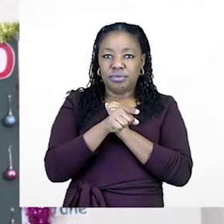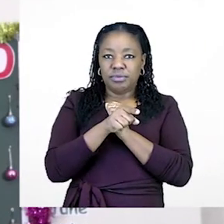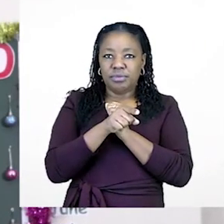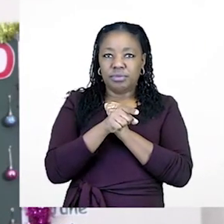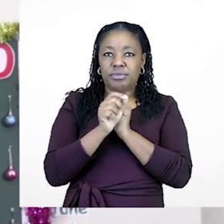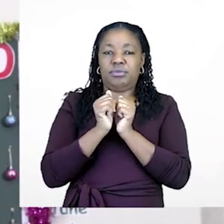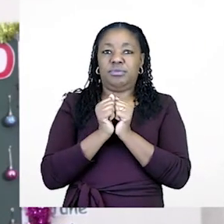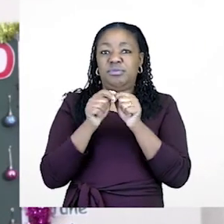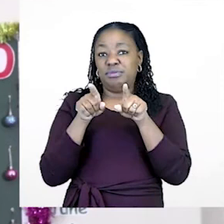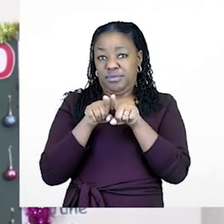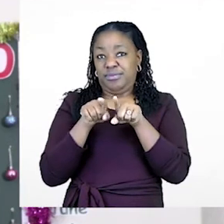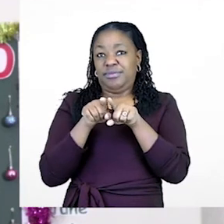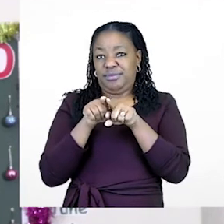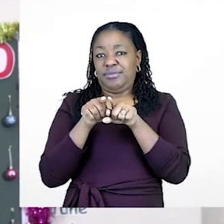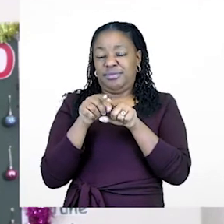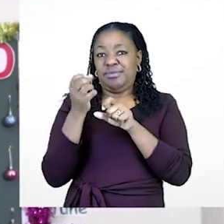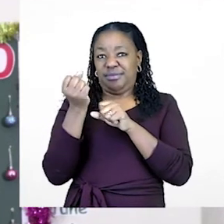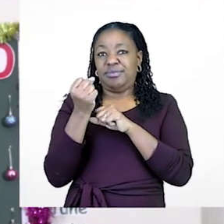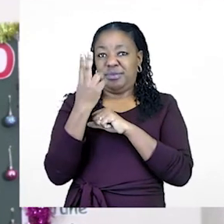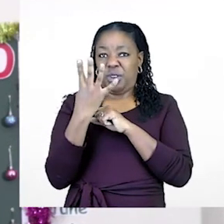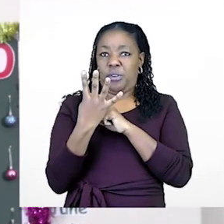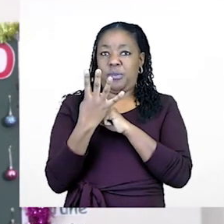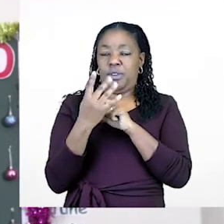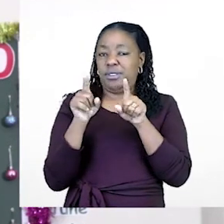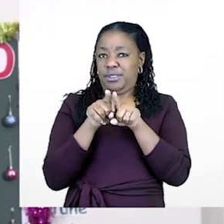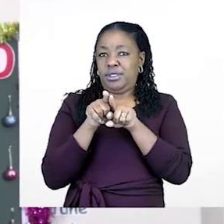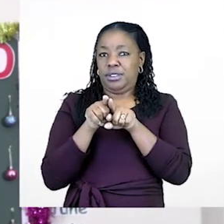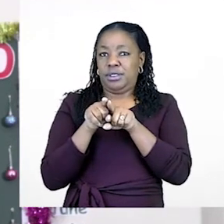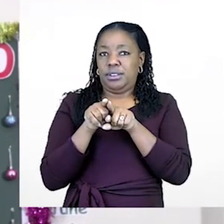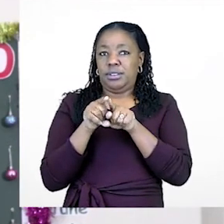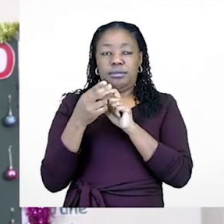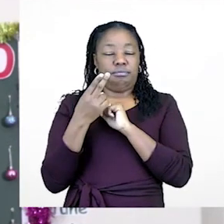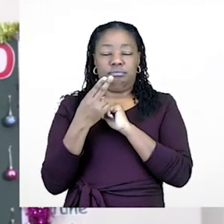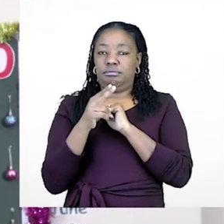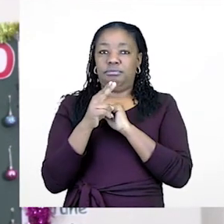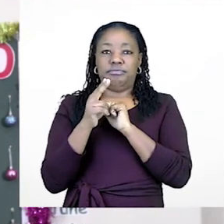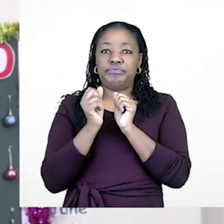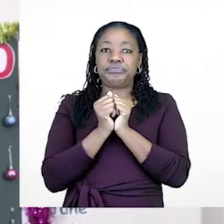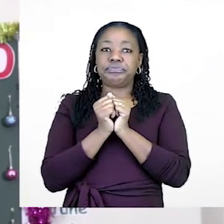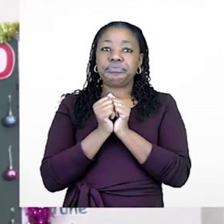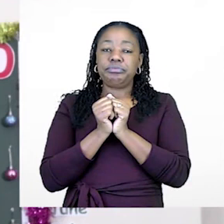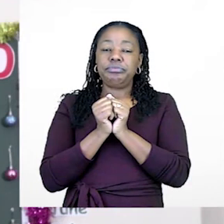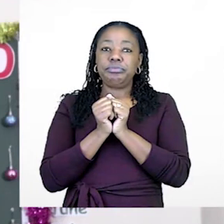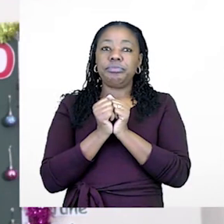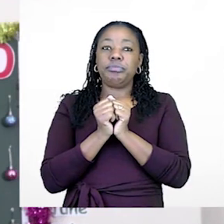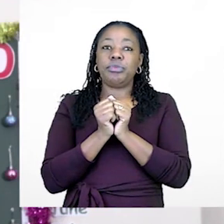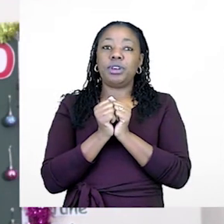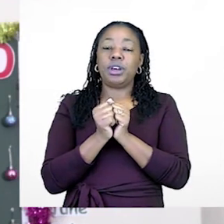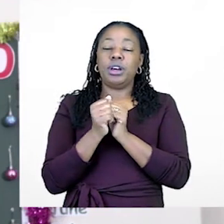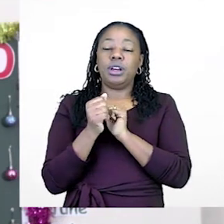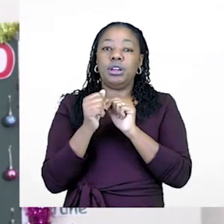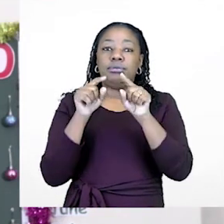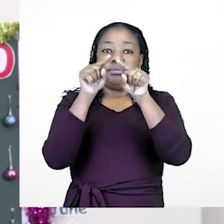4. This shape also has 4 sides, but remember, a square has 4 equal